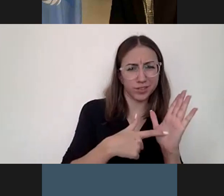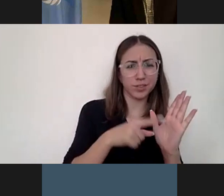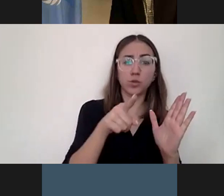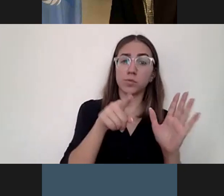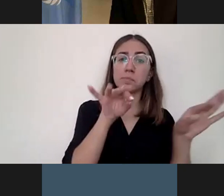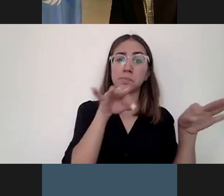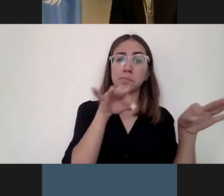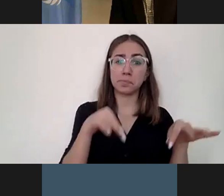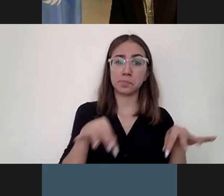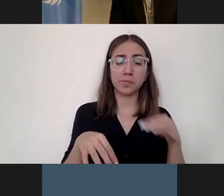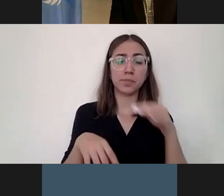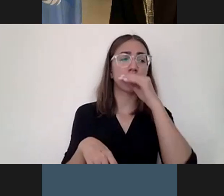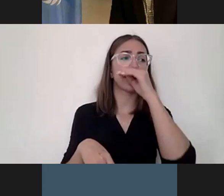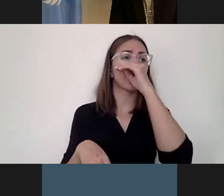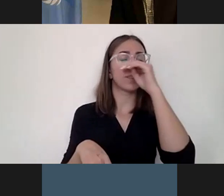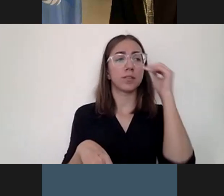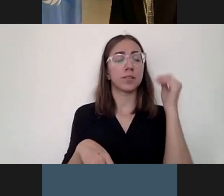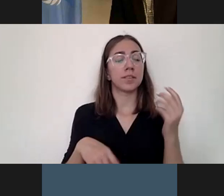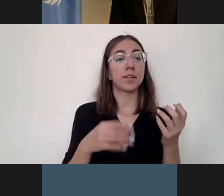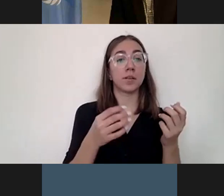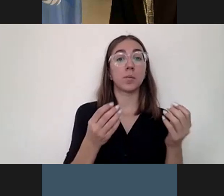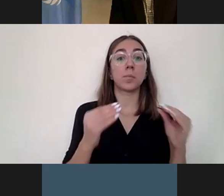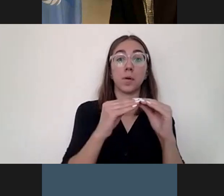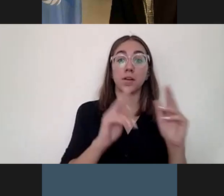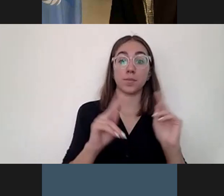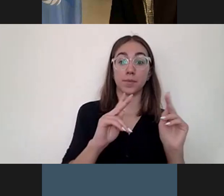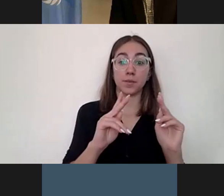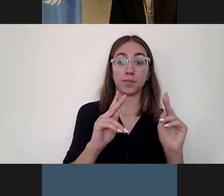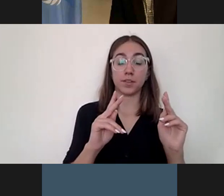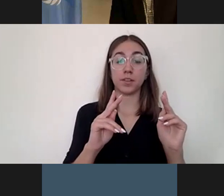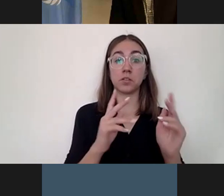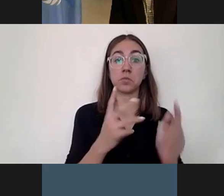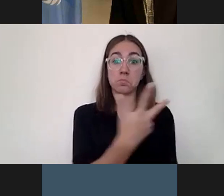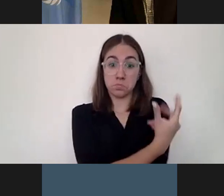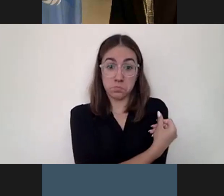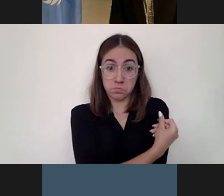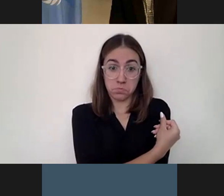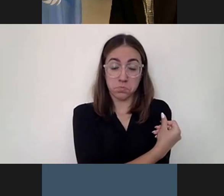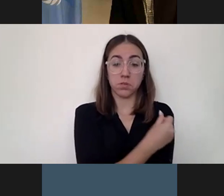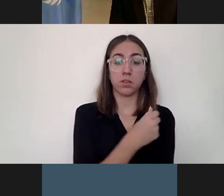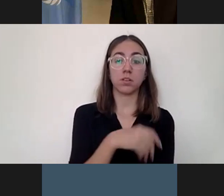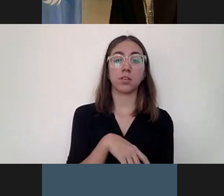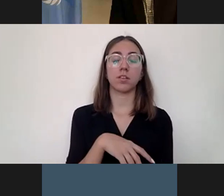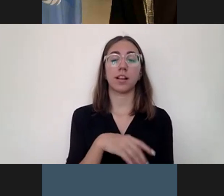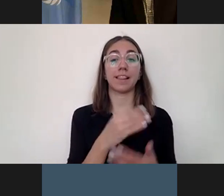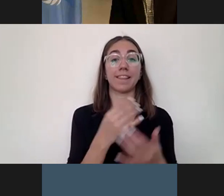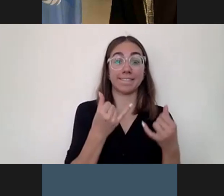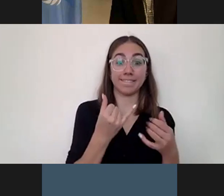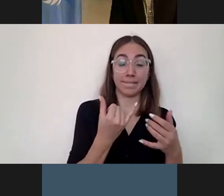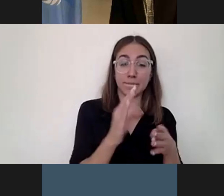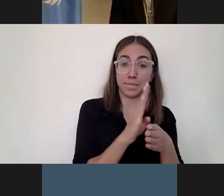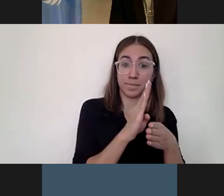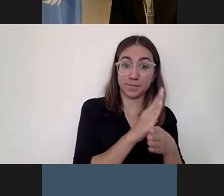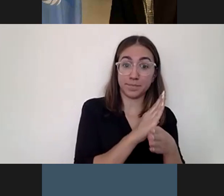this process where you know, more people have been vaccinated, and now businesses that had